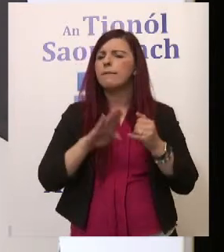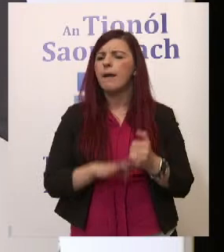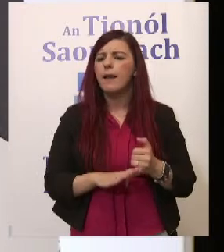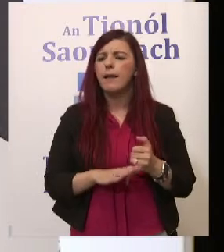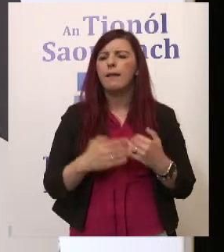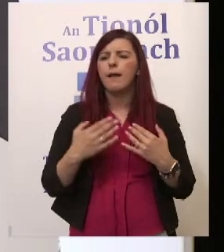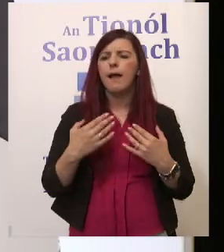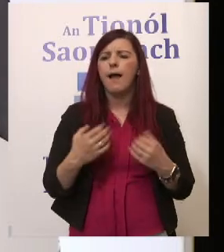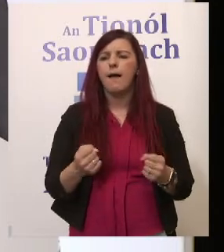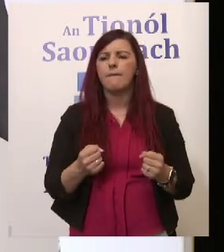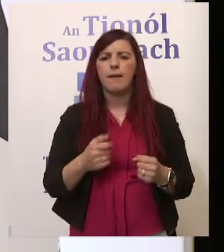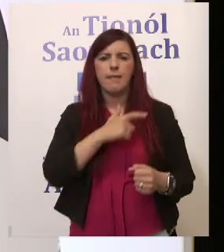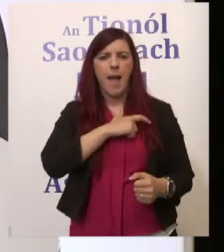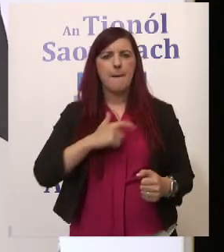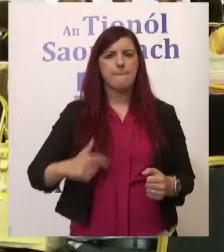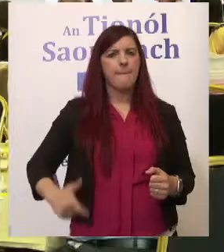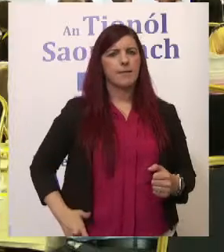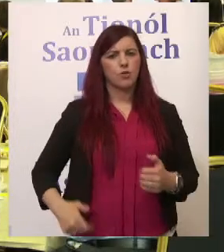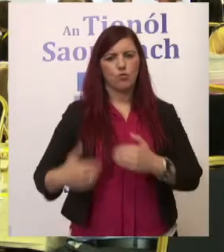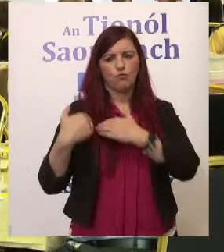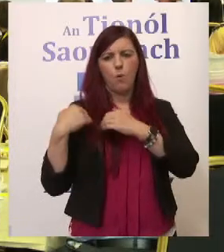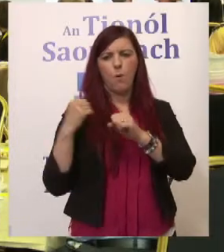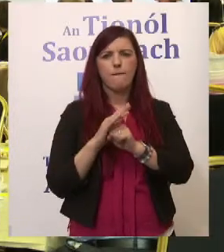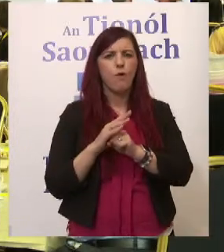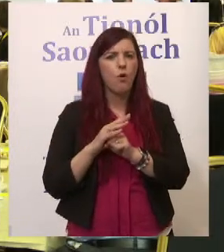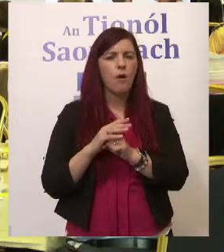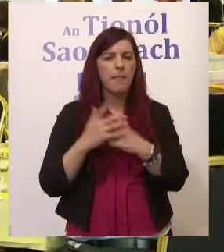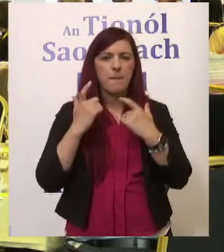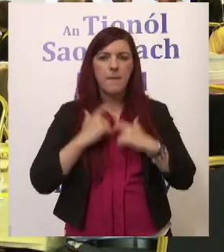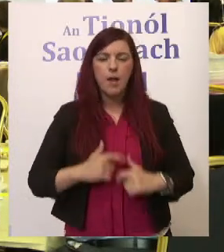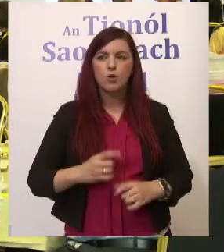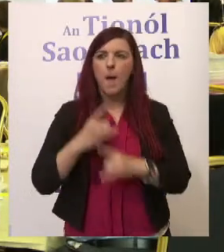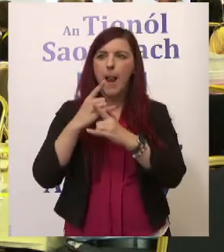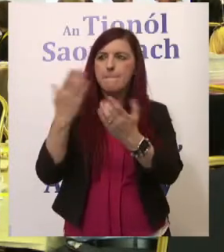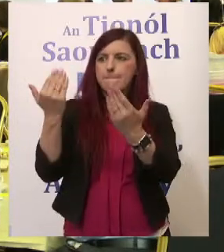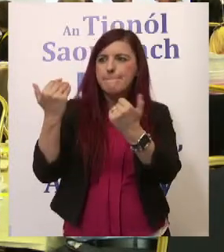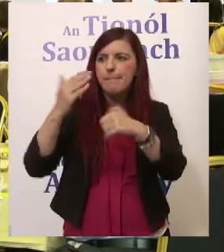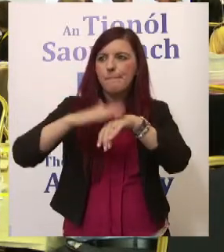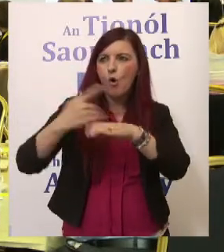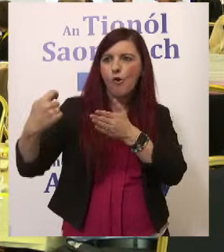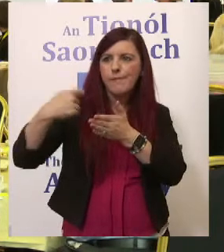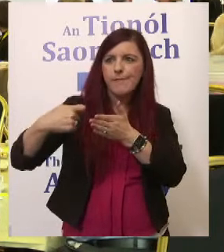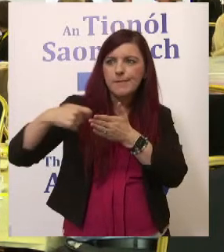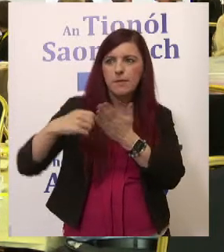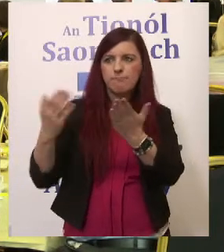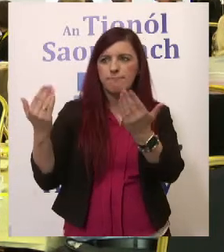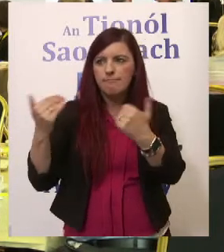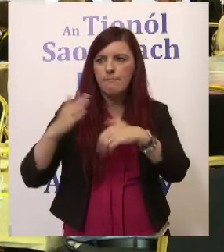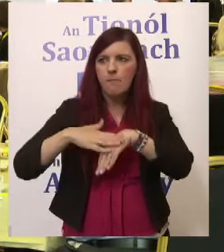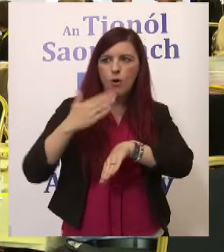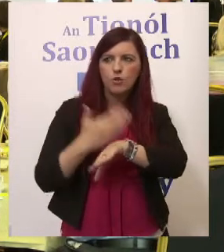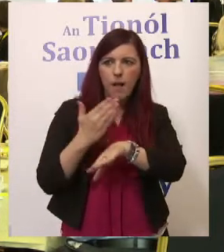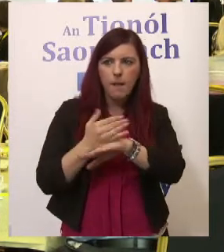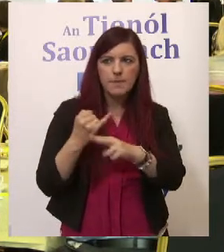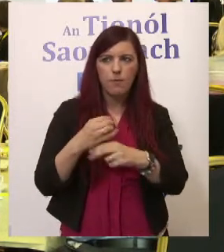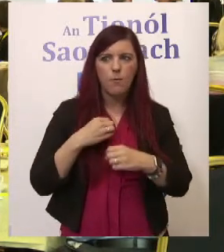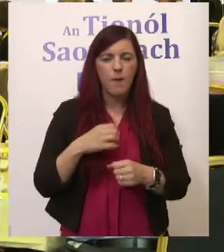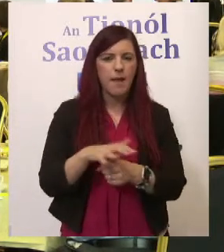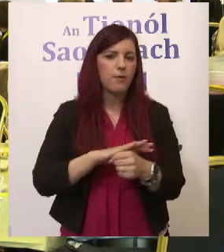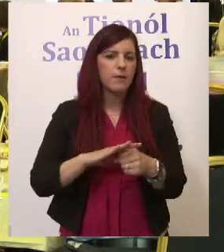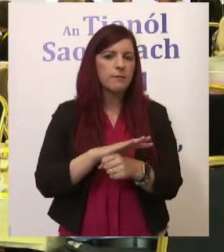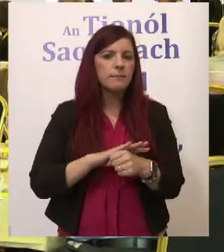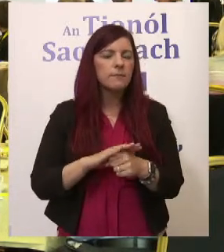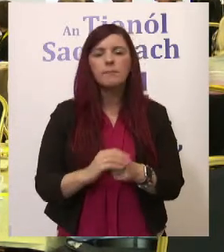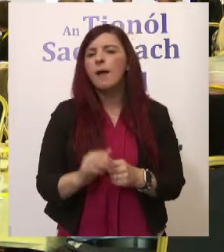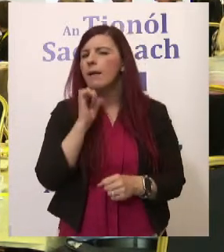also the ambassadorial role for the mayors to help channel investment, to help channel jobs into local areas, though that wouldn't